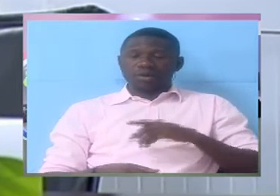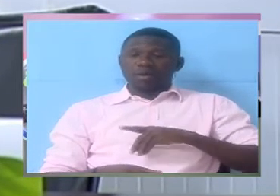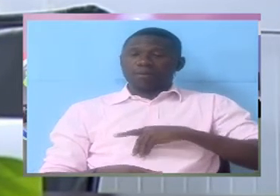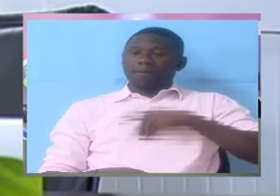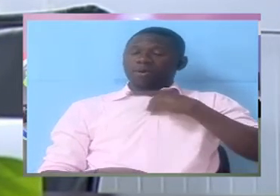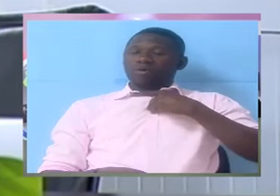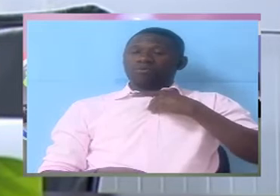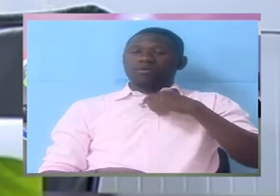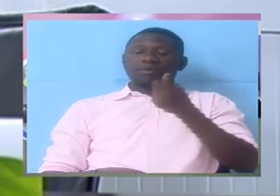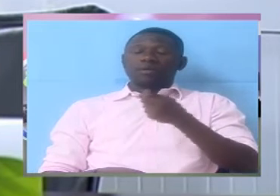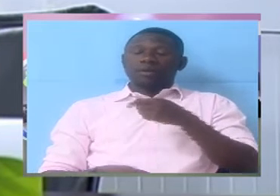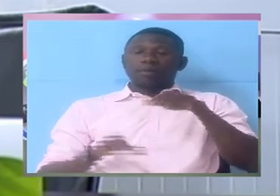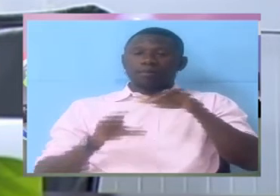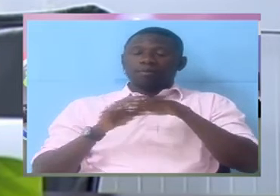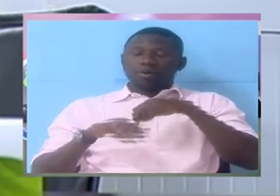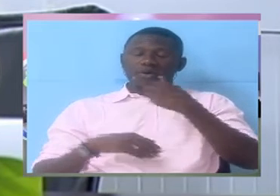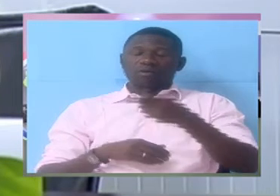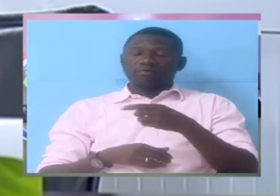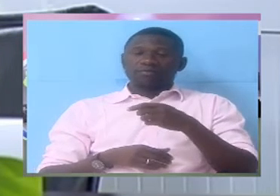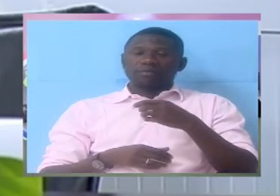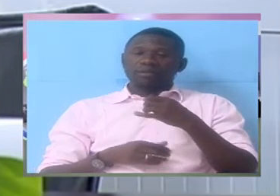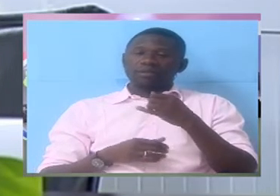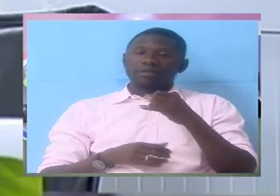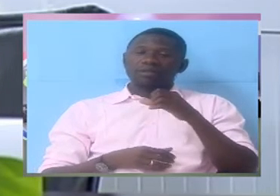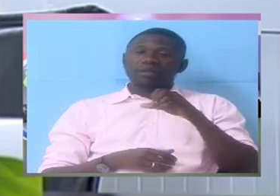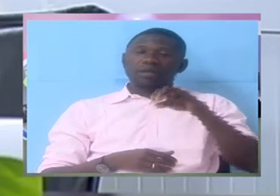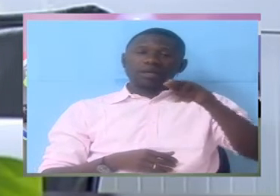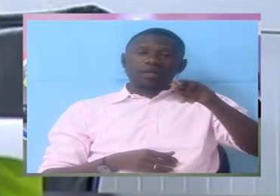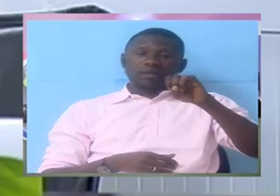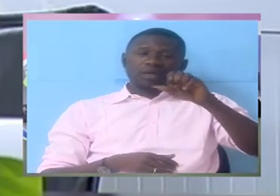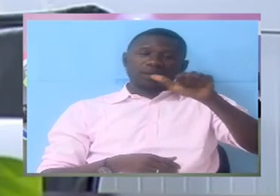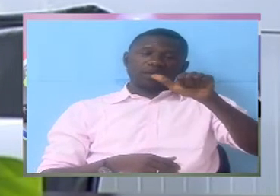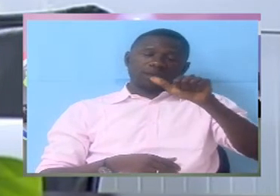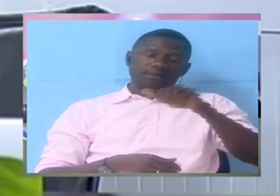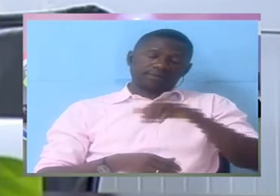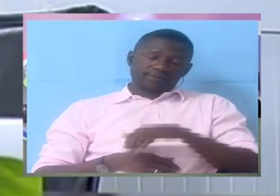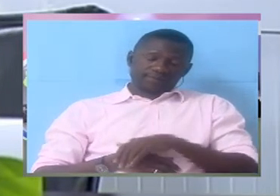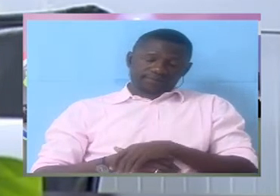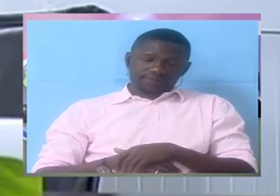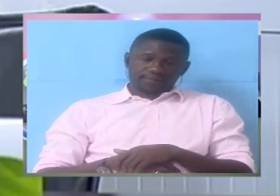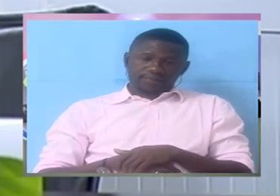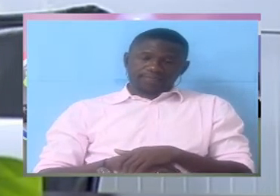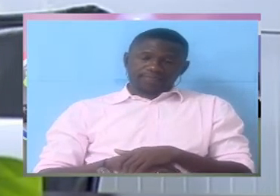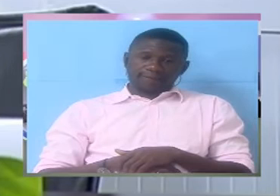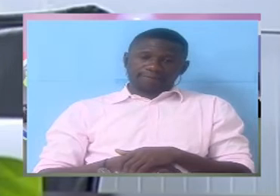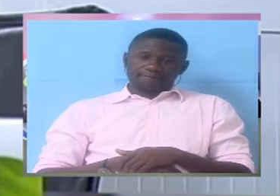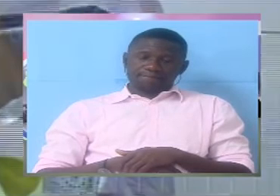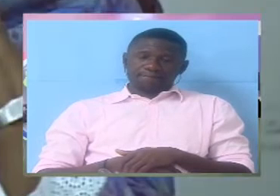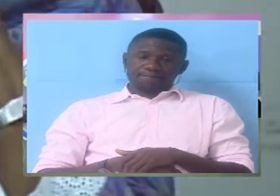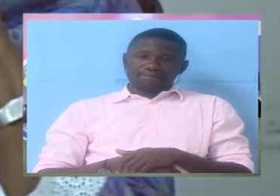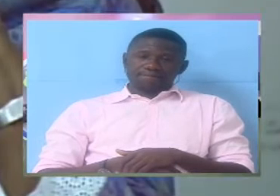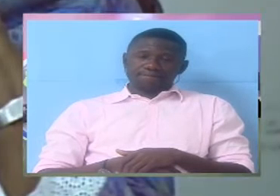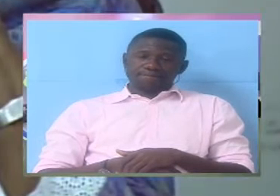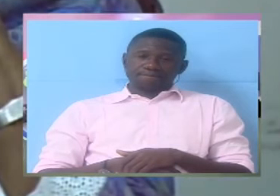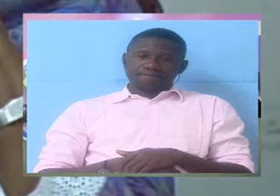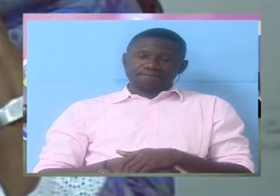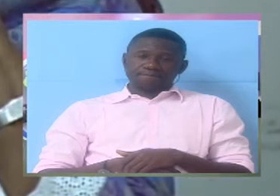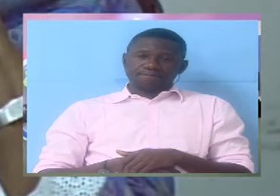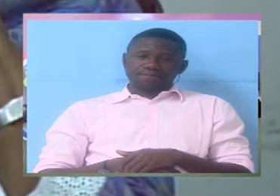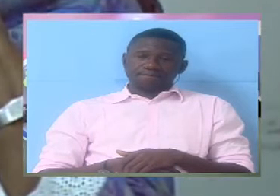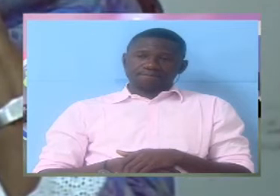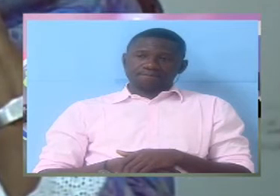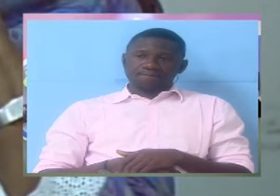being a member of the intelligence service. Bari ñin la bangola ñi molu kanga nya ñine la kon tebe do ko la